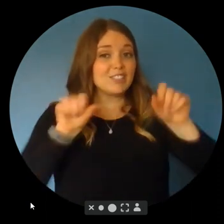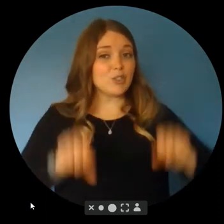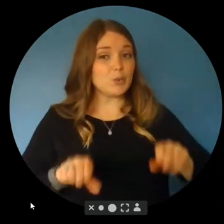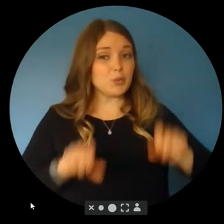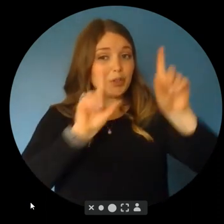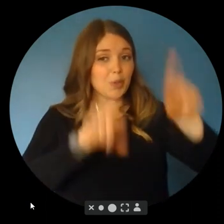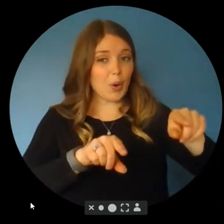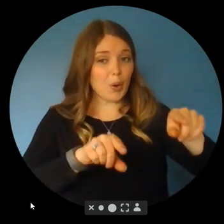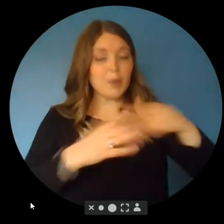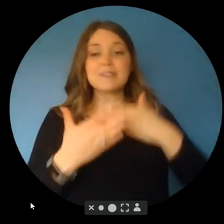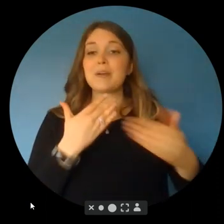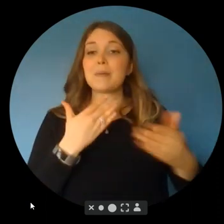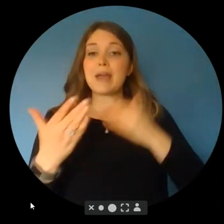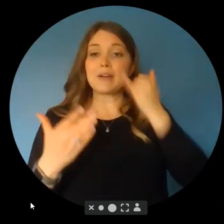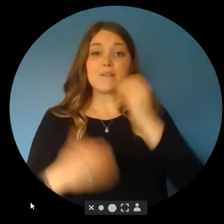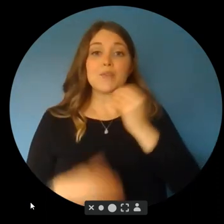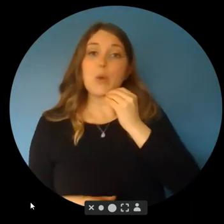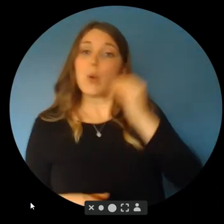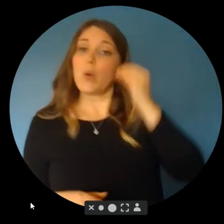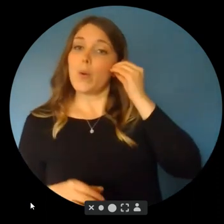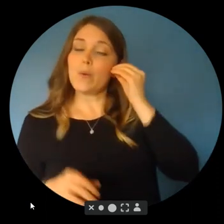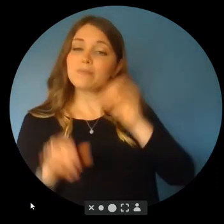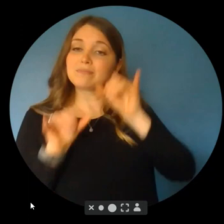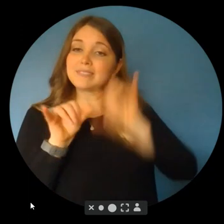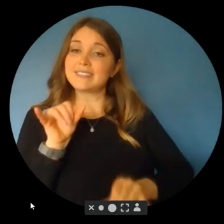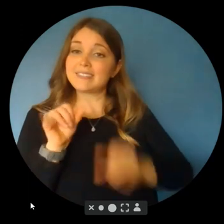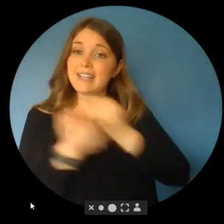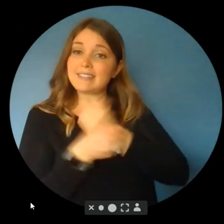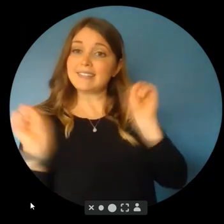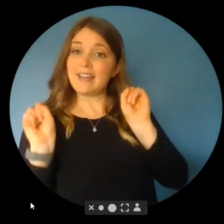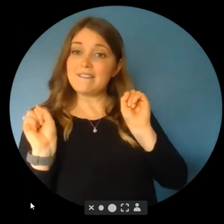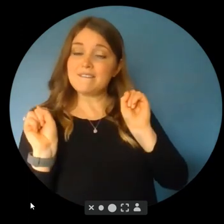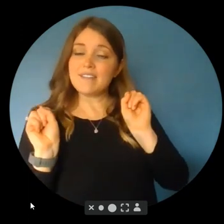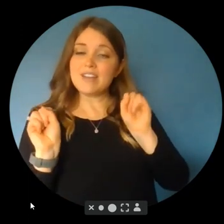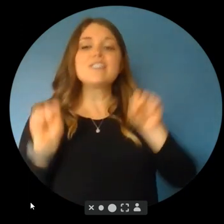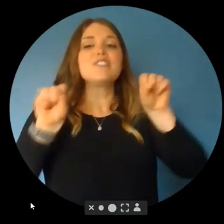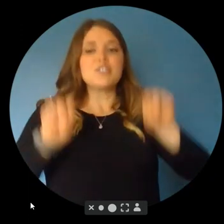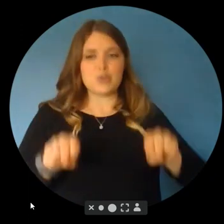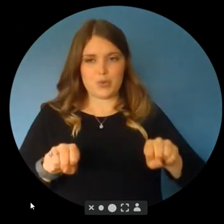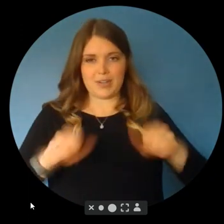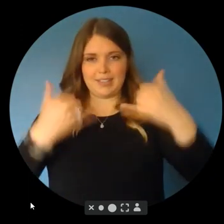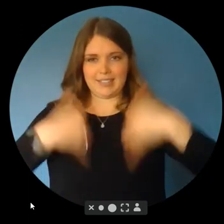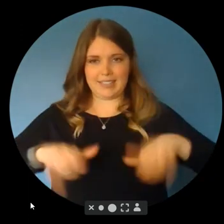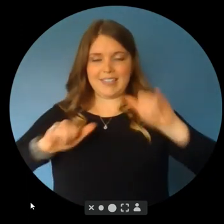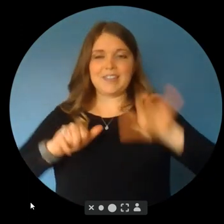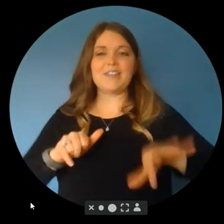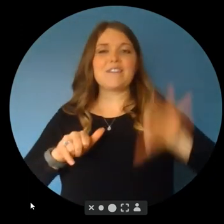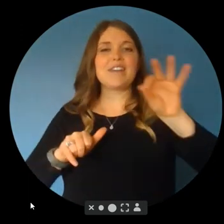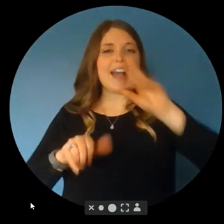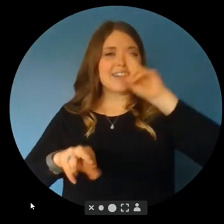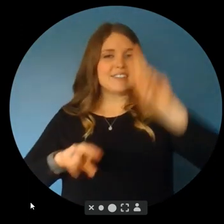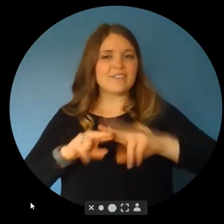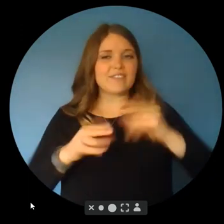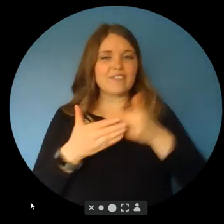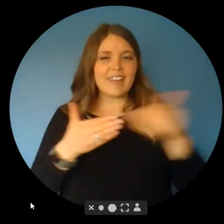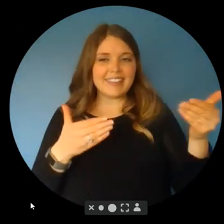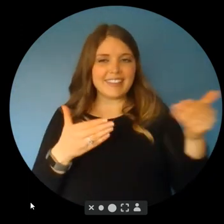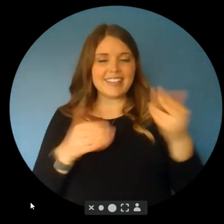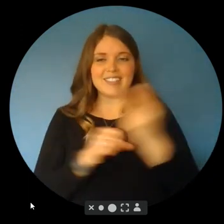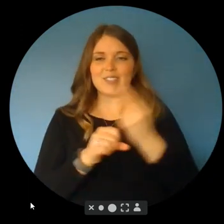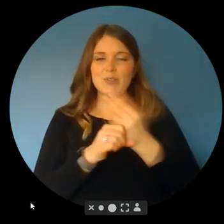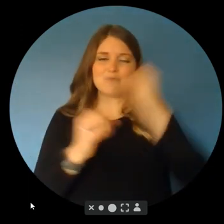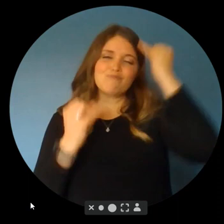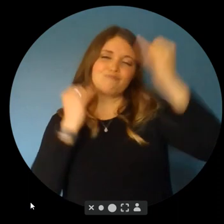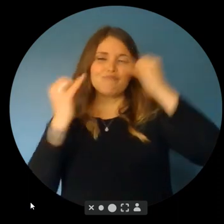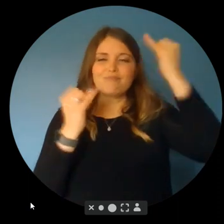you are home and staying safe, you can still find fun things and use your imagination and go to a lot of fun places.